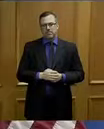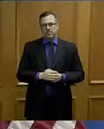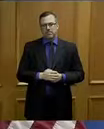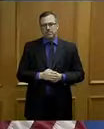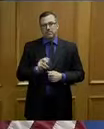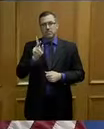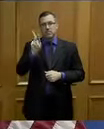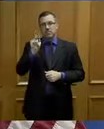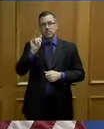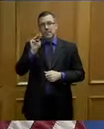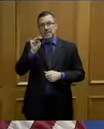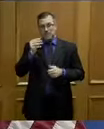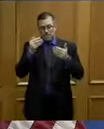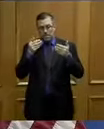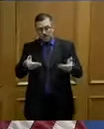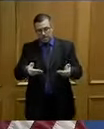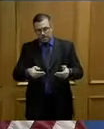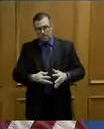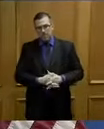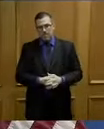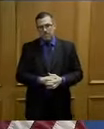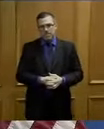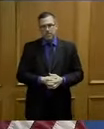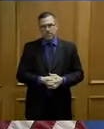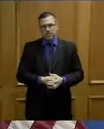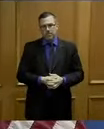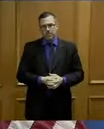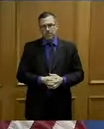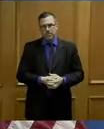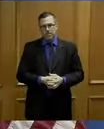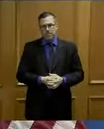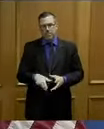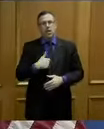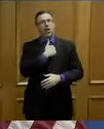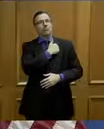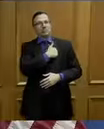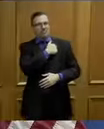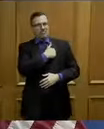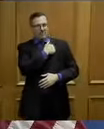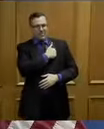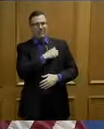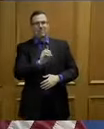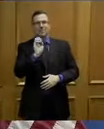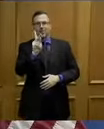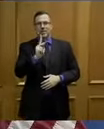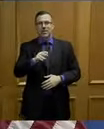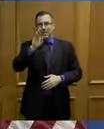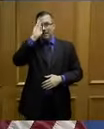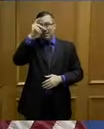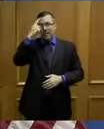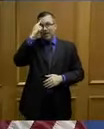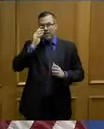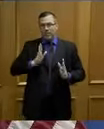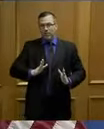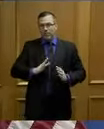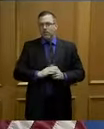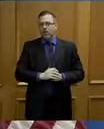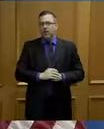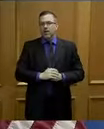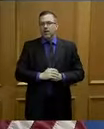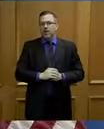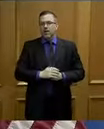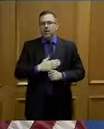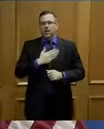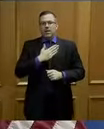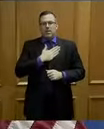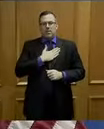Kim, you're unmuted. Oh, I'm sorry. I am unmuted. Hi, Governor. My